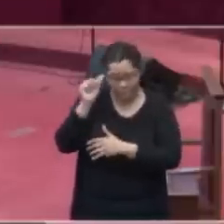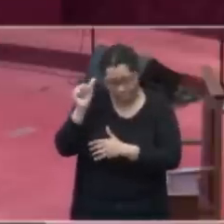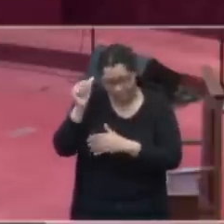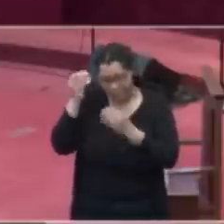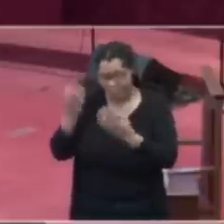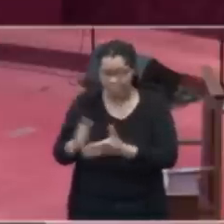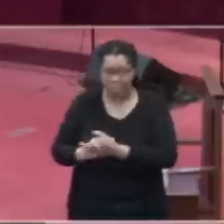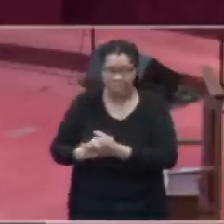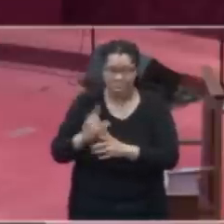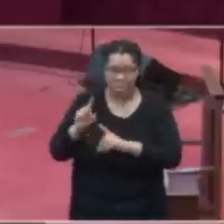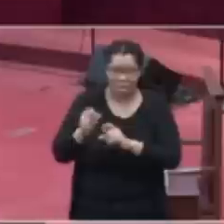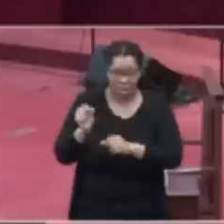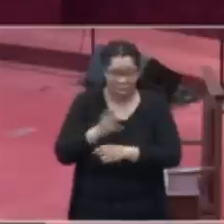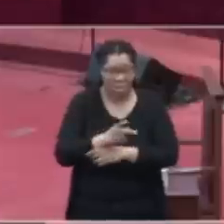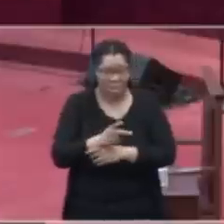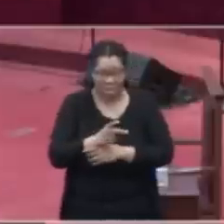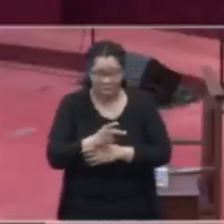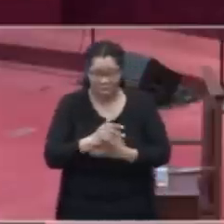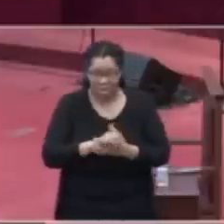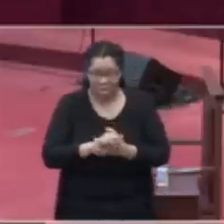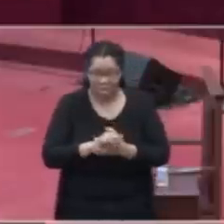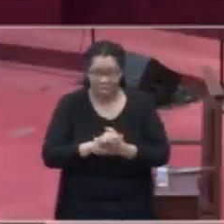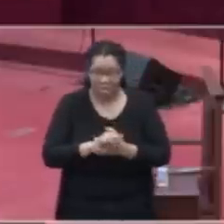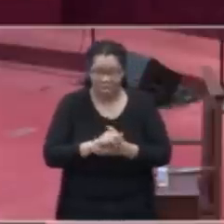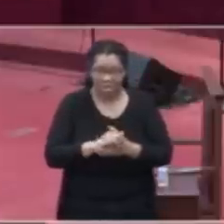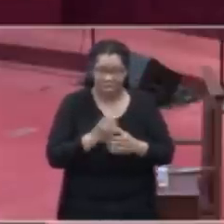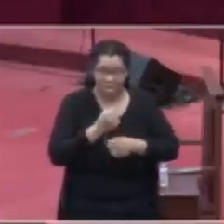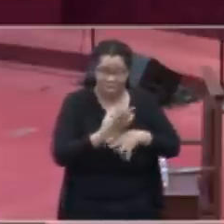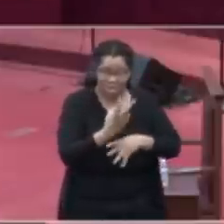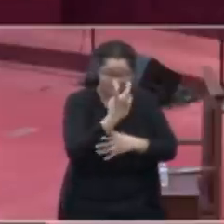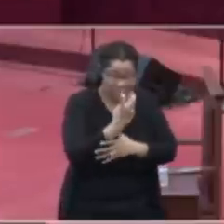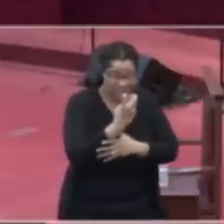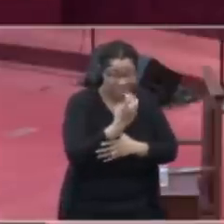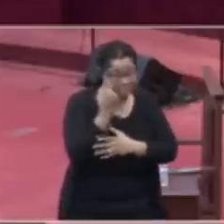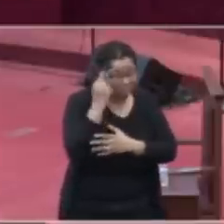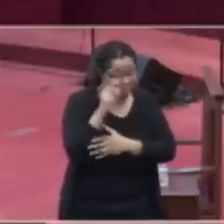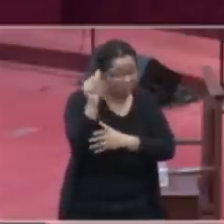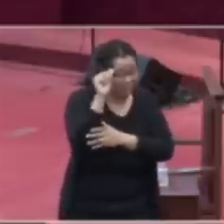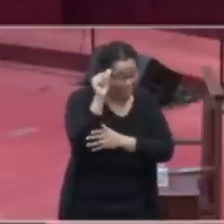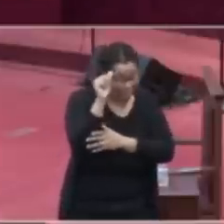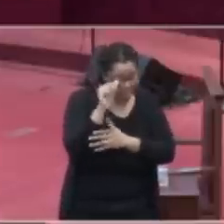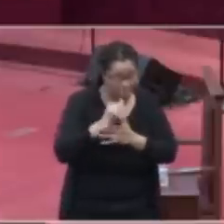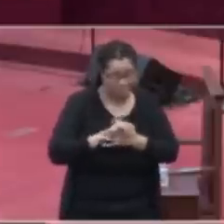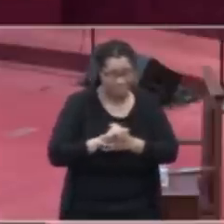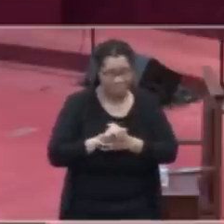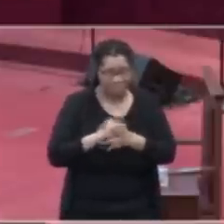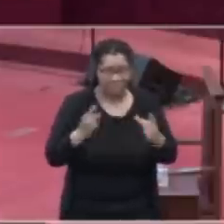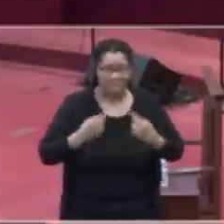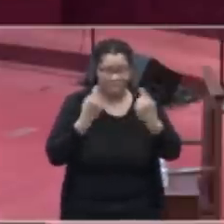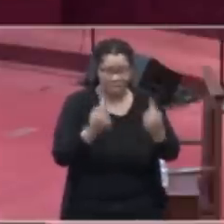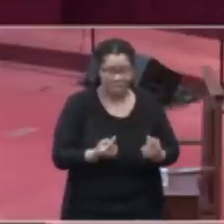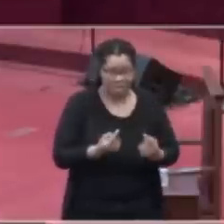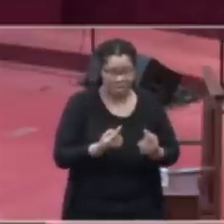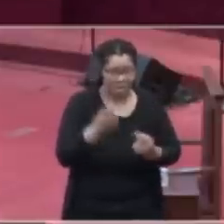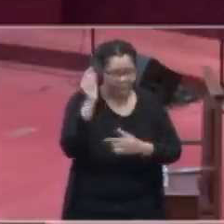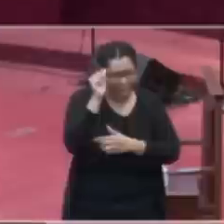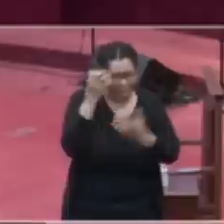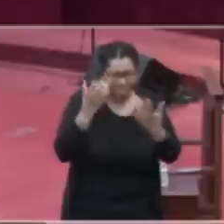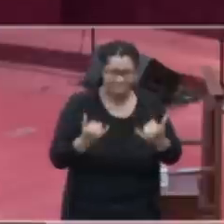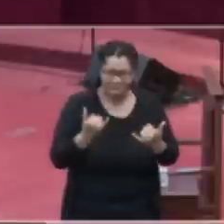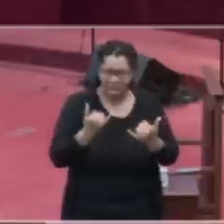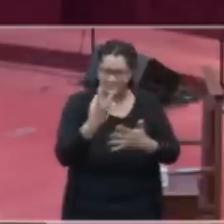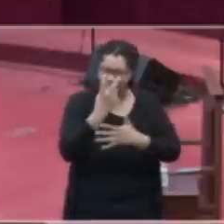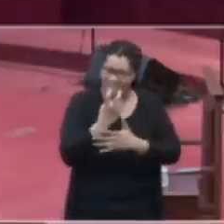she goes back, and what does she do? She plants the doubt in Adam until he